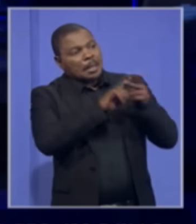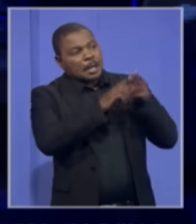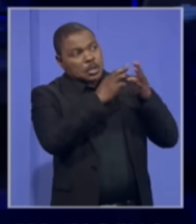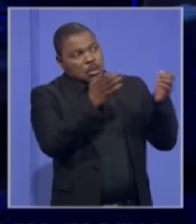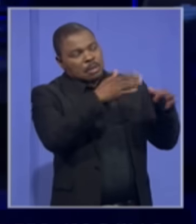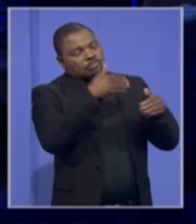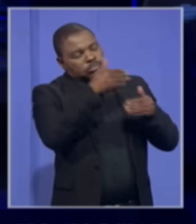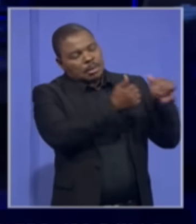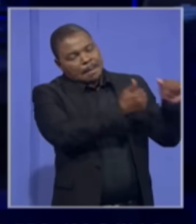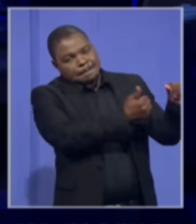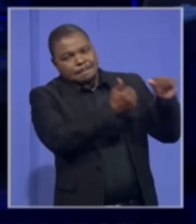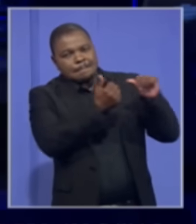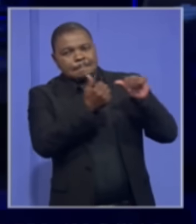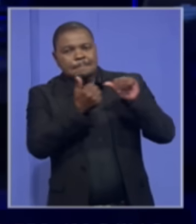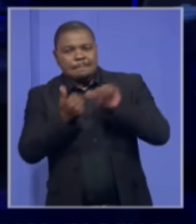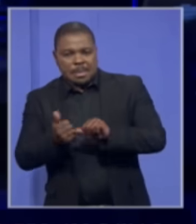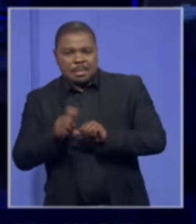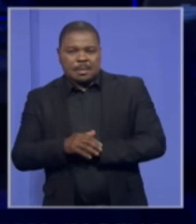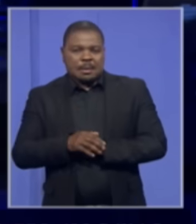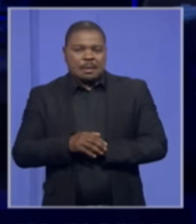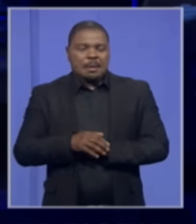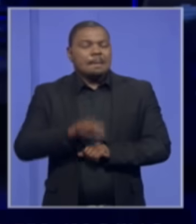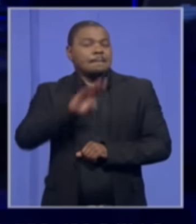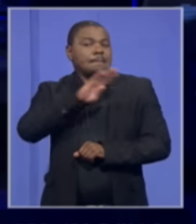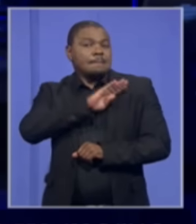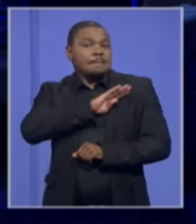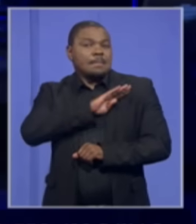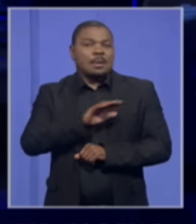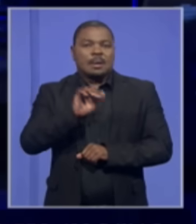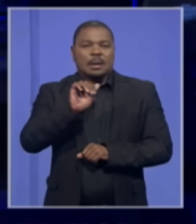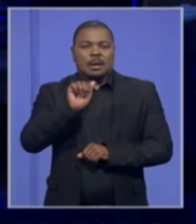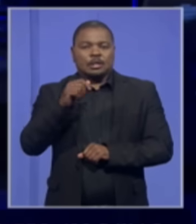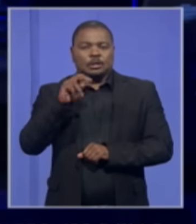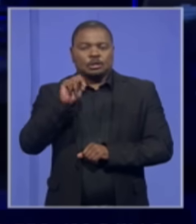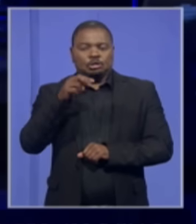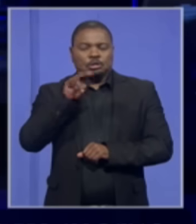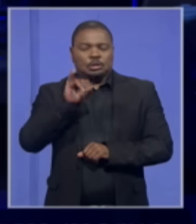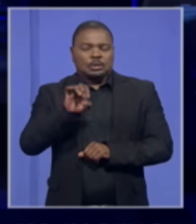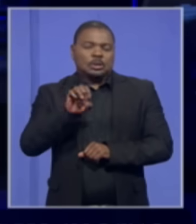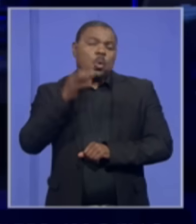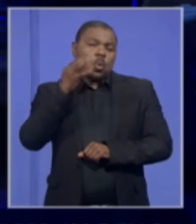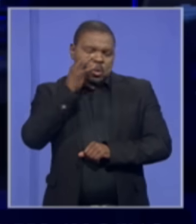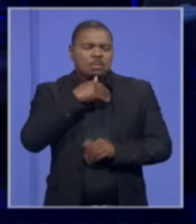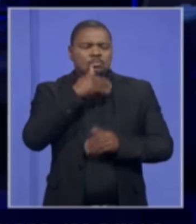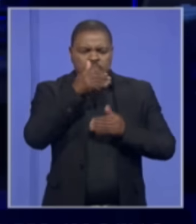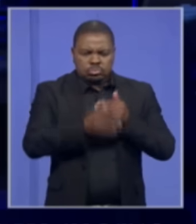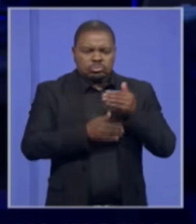DRC. Letona la tshireletso Enji Motshekga le re ona ke mosebetsi o ntseng o tswela pele.